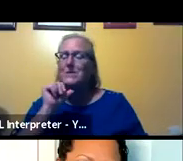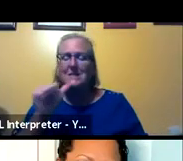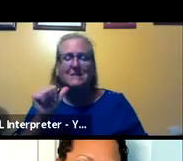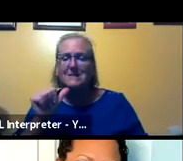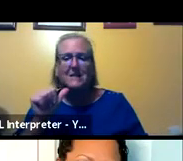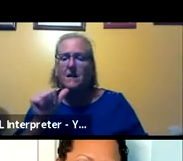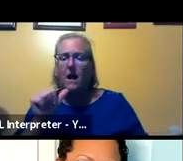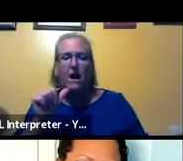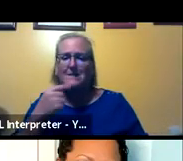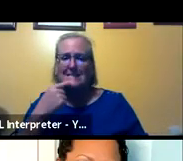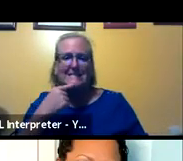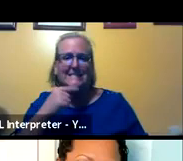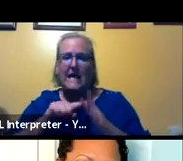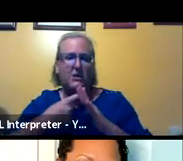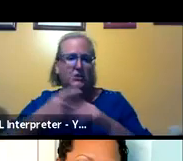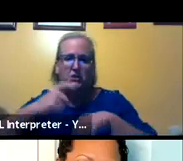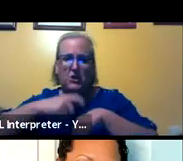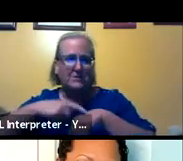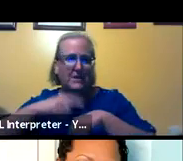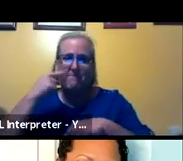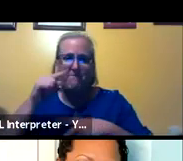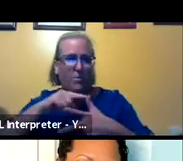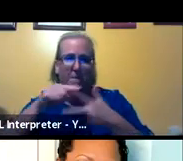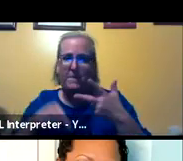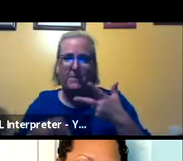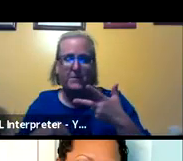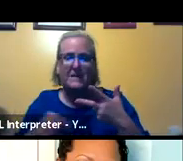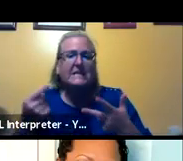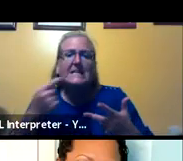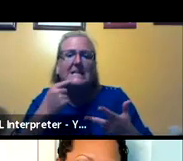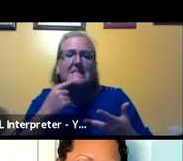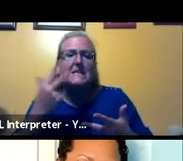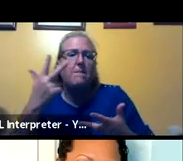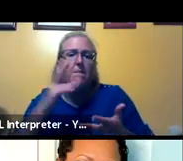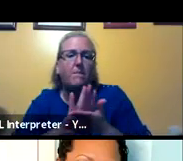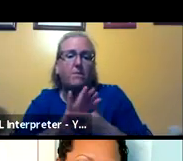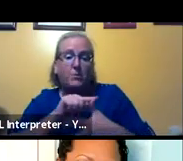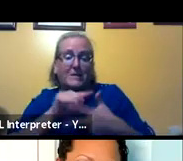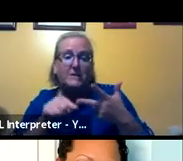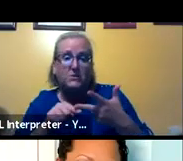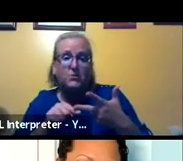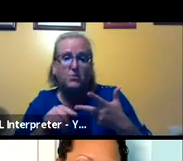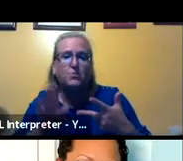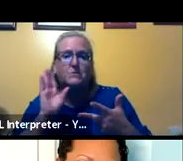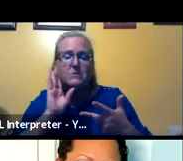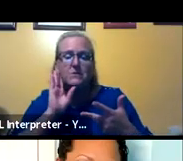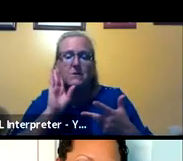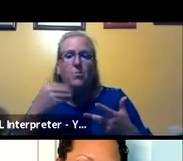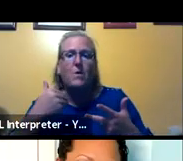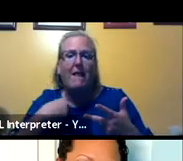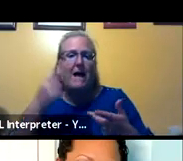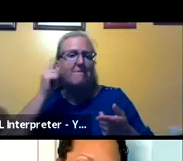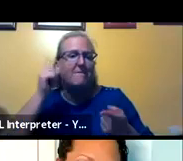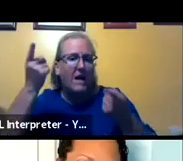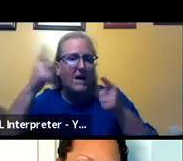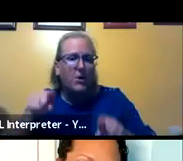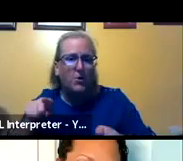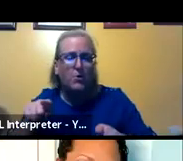start time for the 3 schools. It just said that the 3 schools would have an agreed